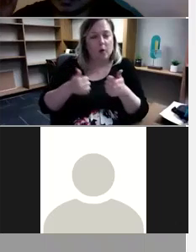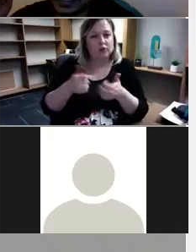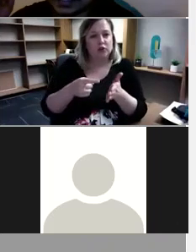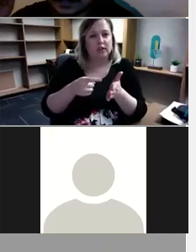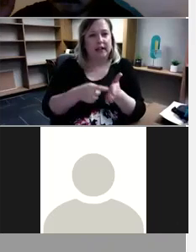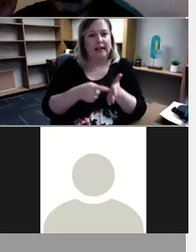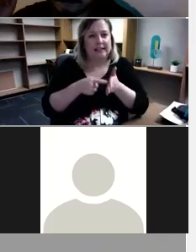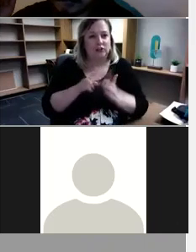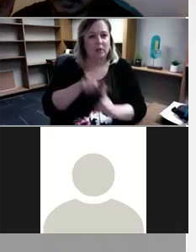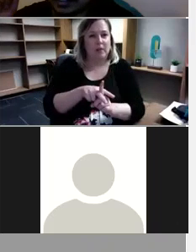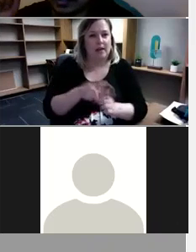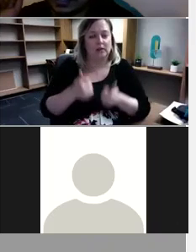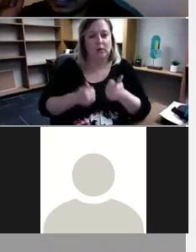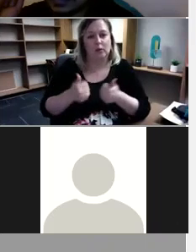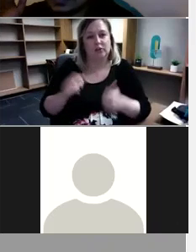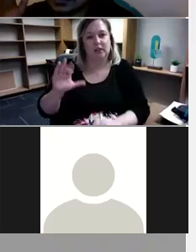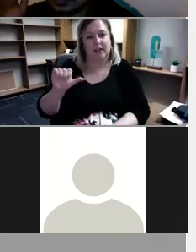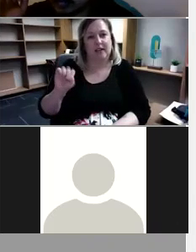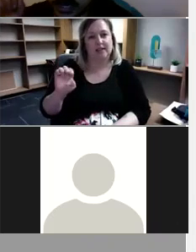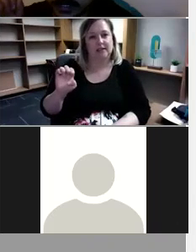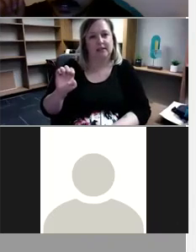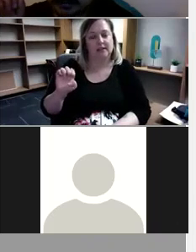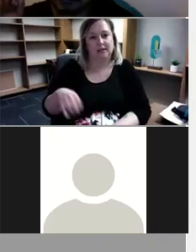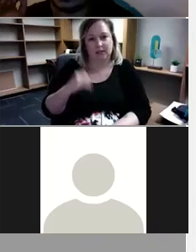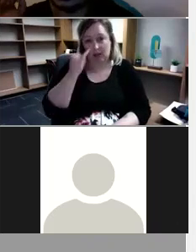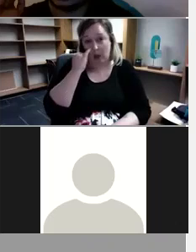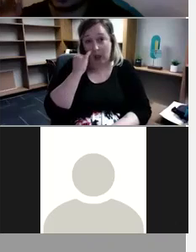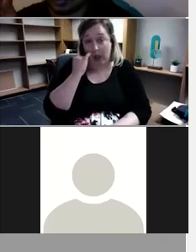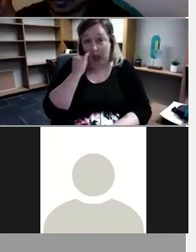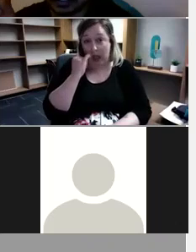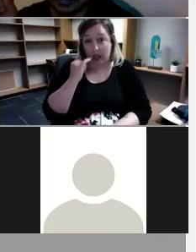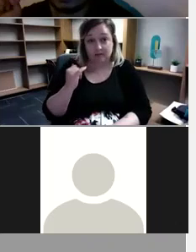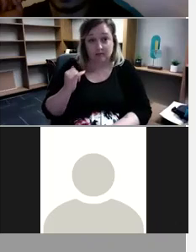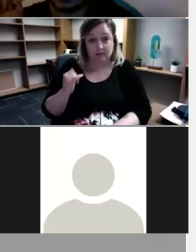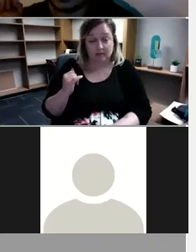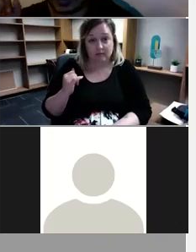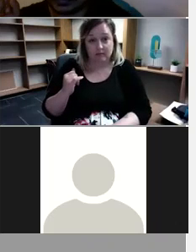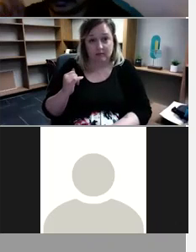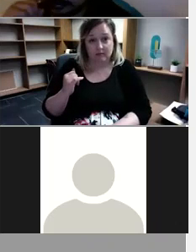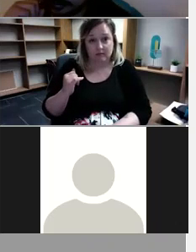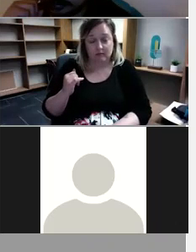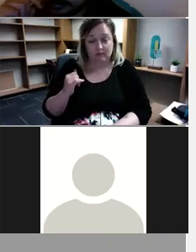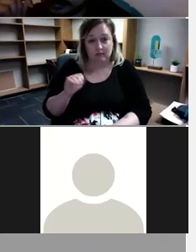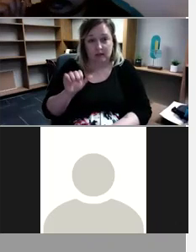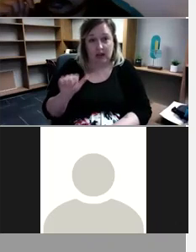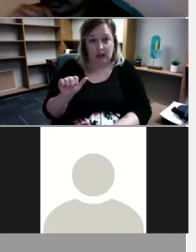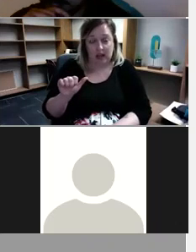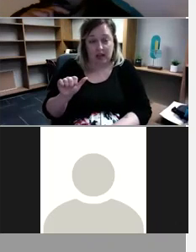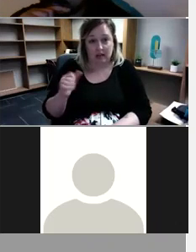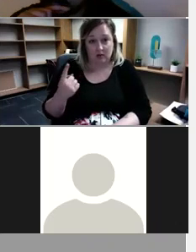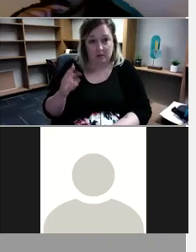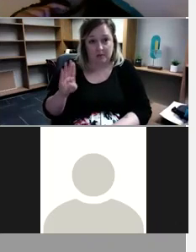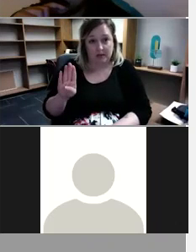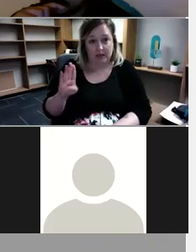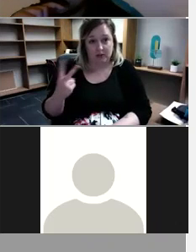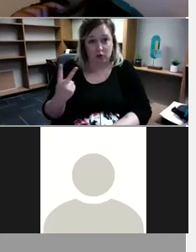which master method applies? A is 1, B is 2, f of n is 1.